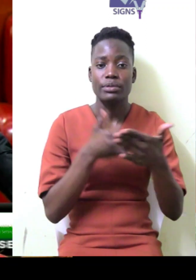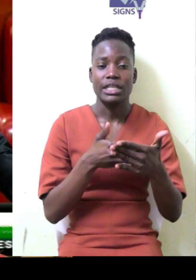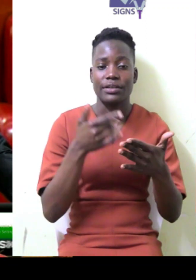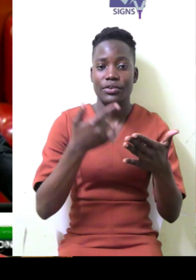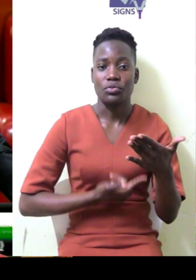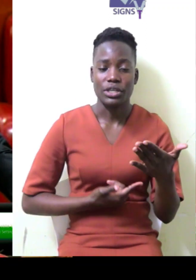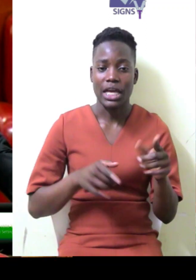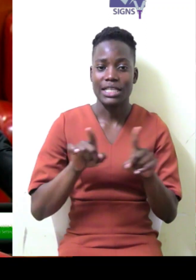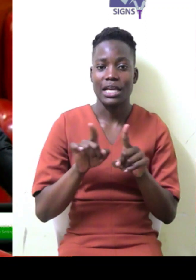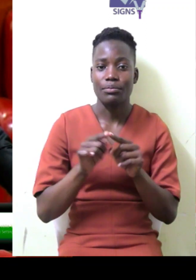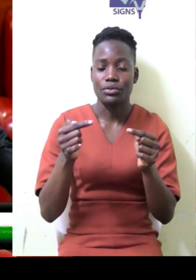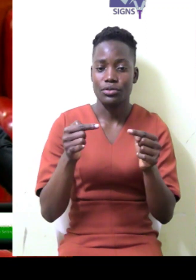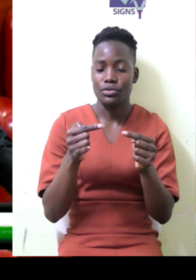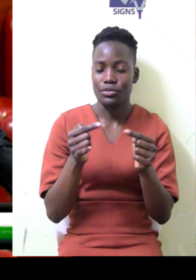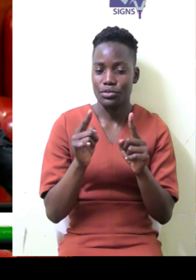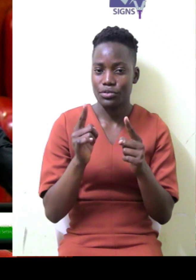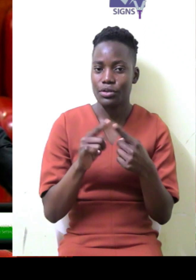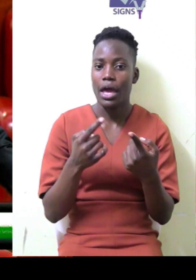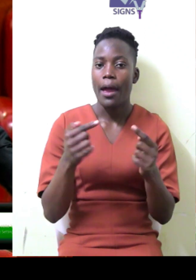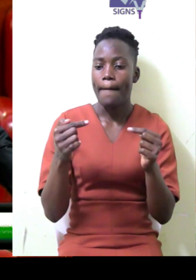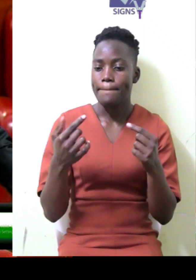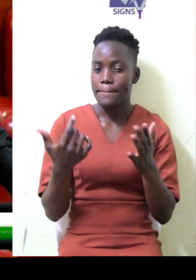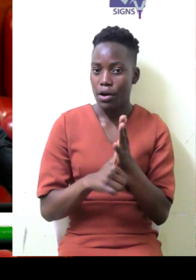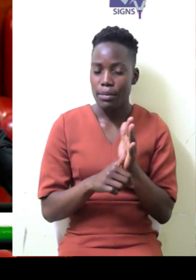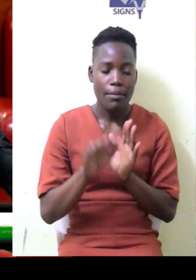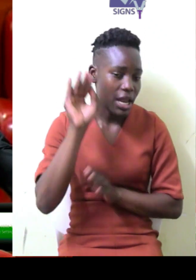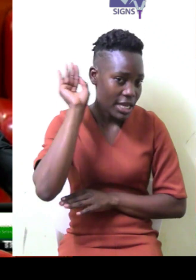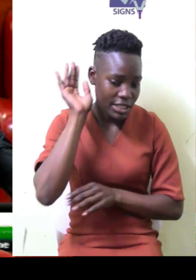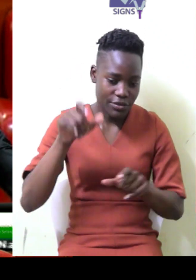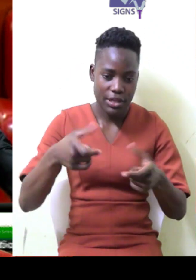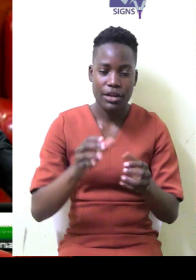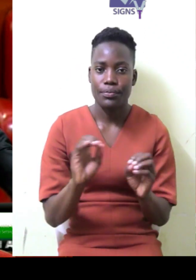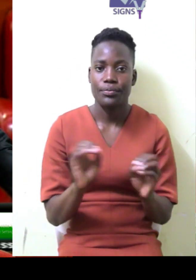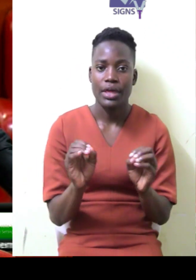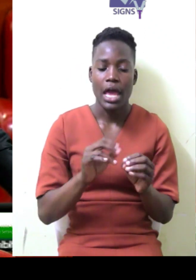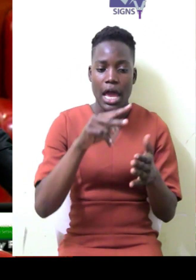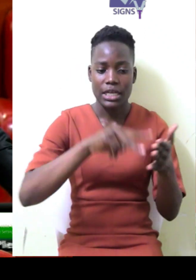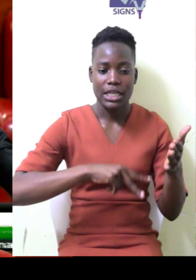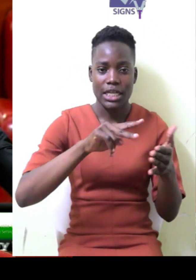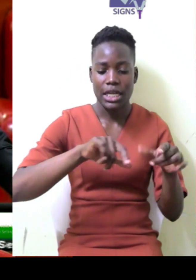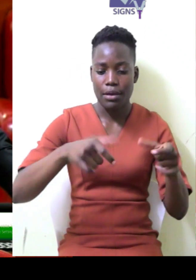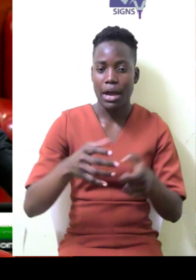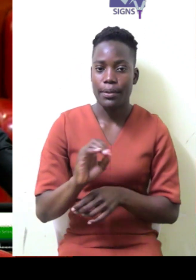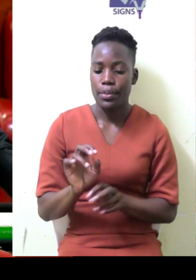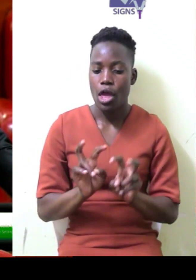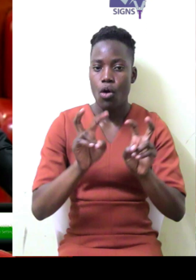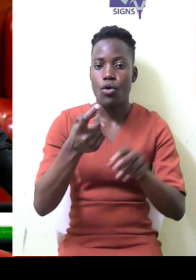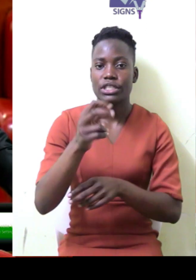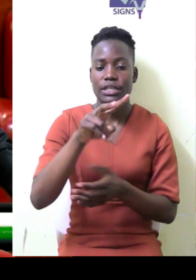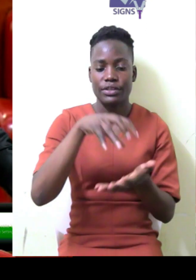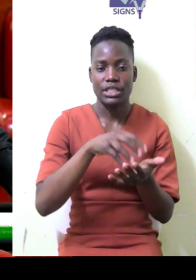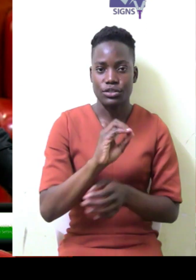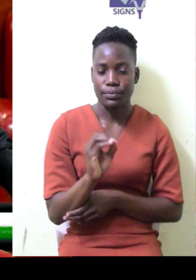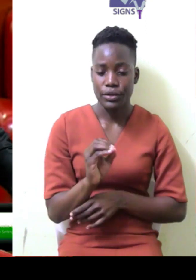problem this side is having. They don't listen to the radio stations, they don't read the printed media, they don't watch TV stations. If they